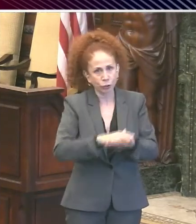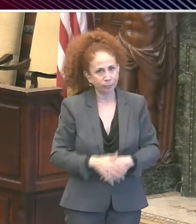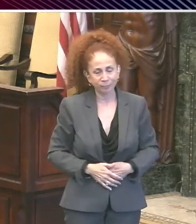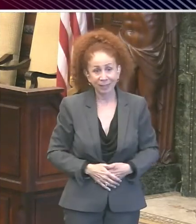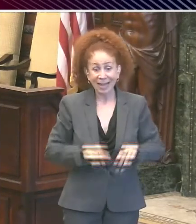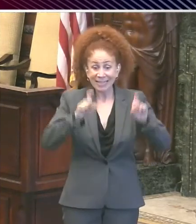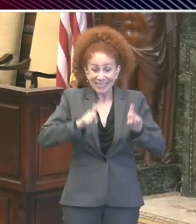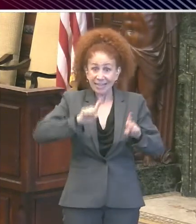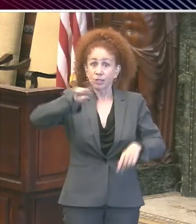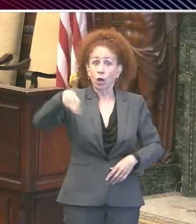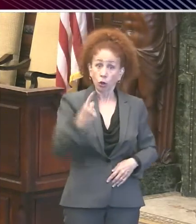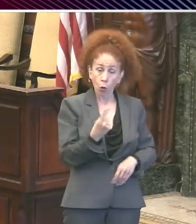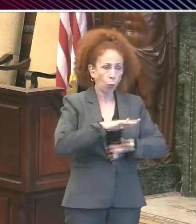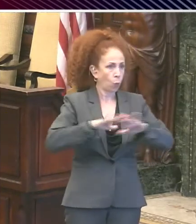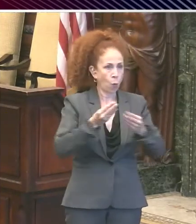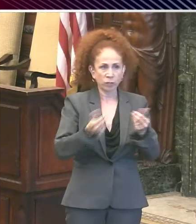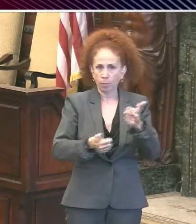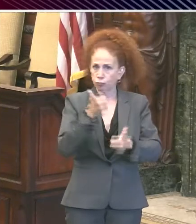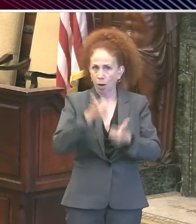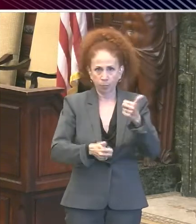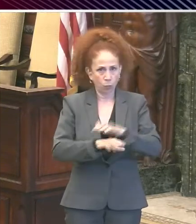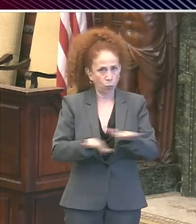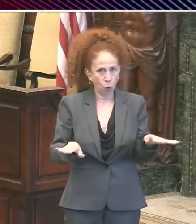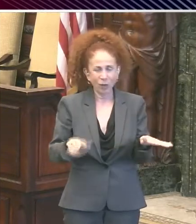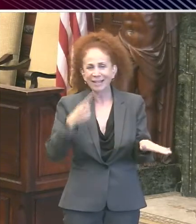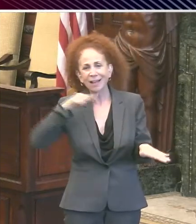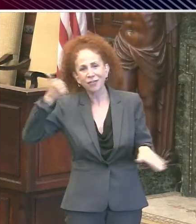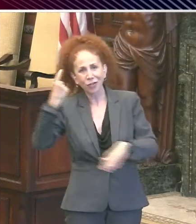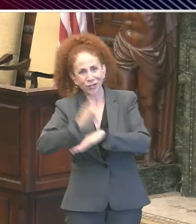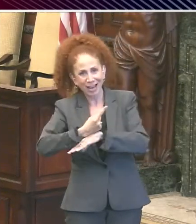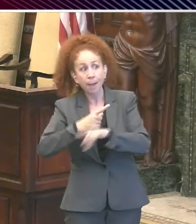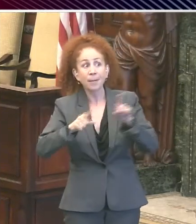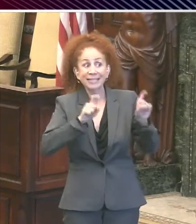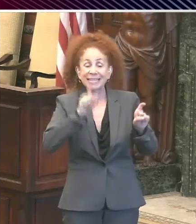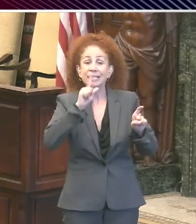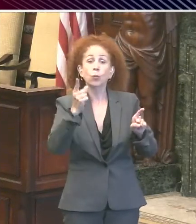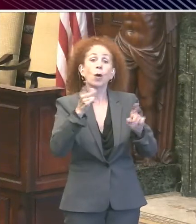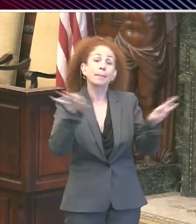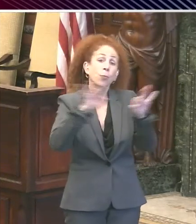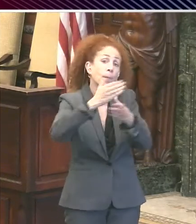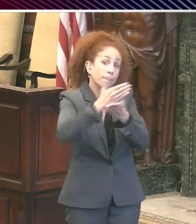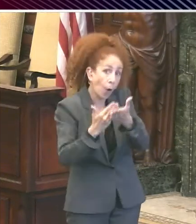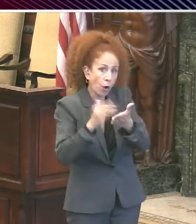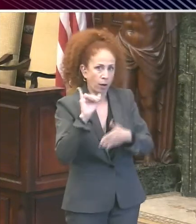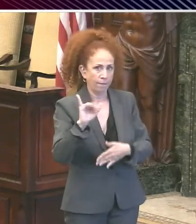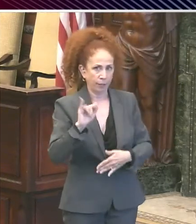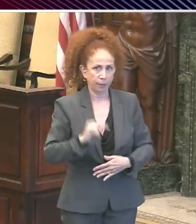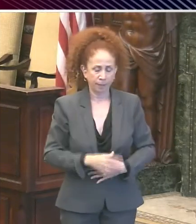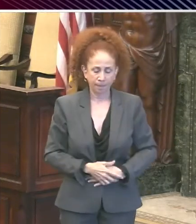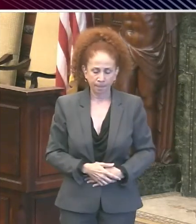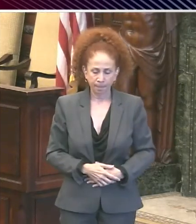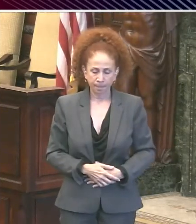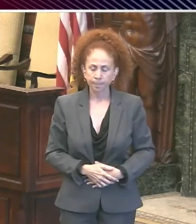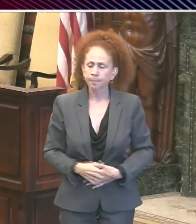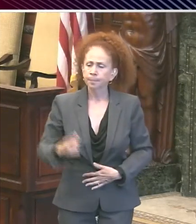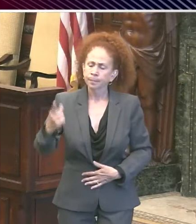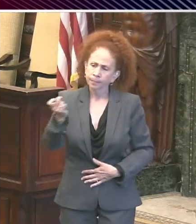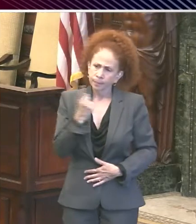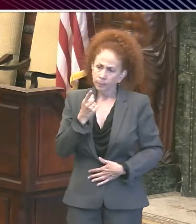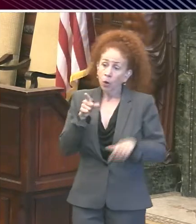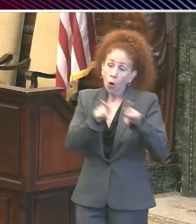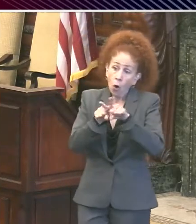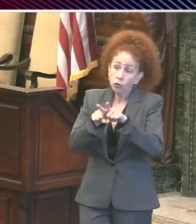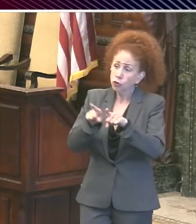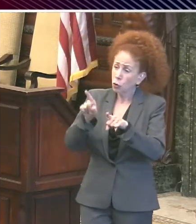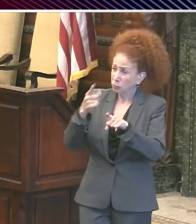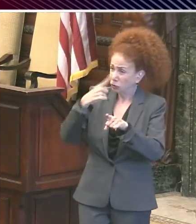by itself will not solve this problem. I talked about that the other day, but testing is definitely a key component to it. And will you also